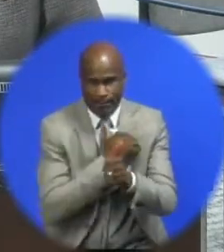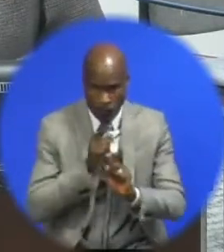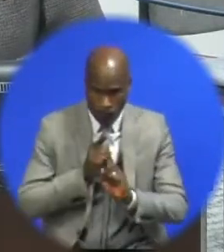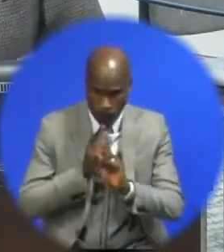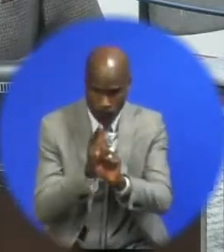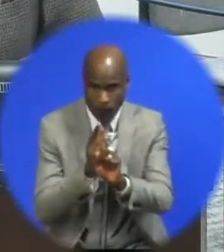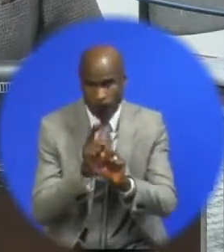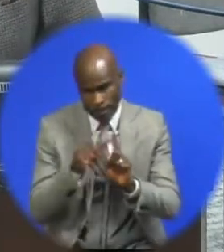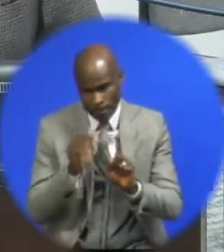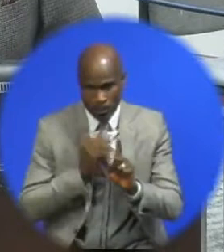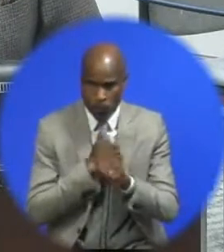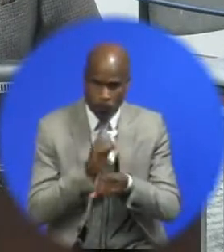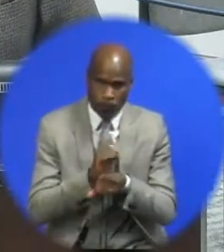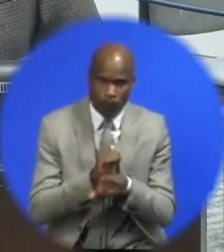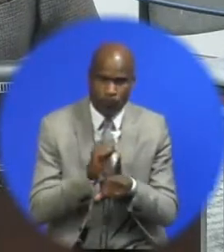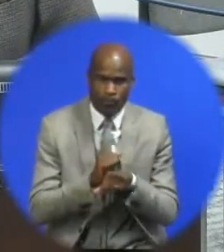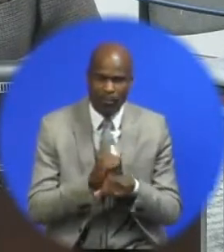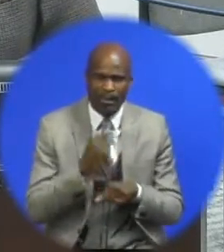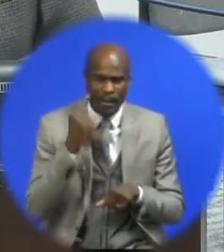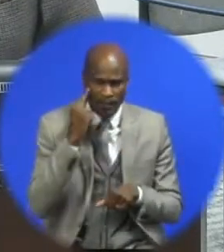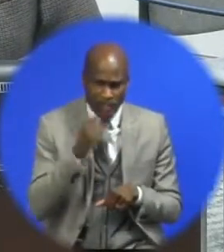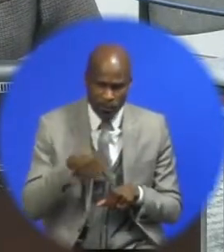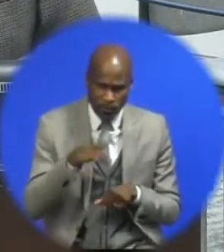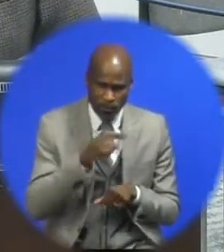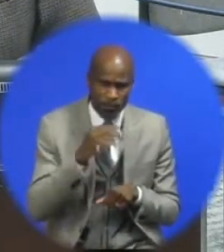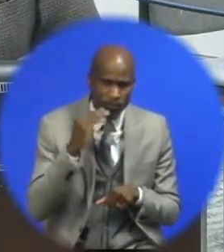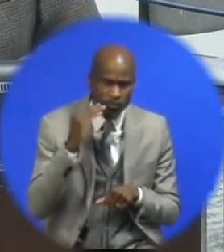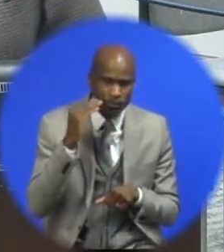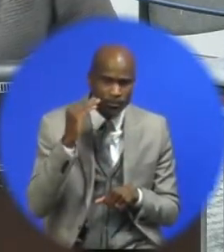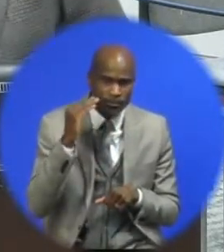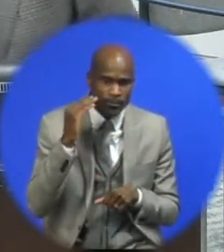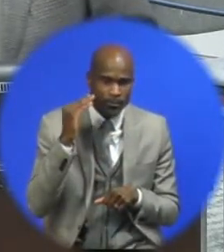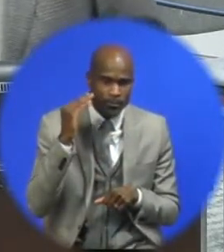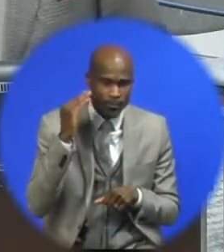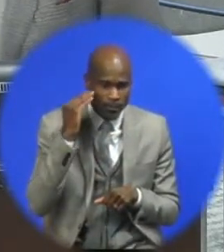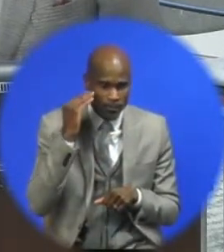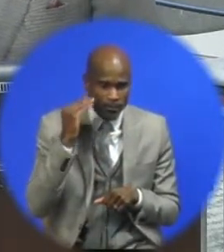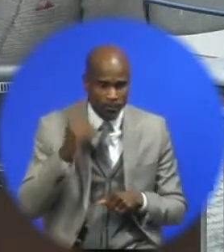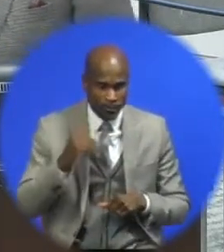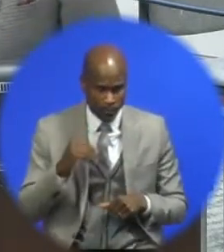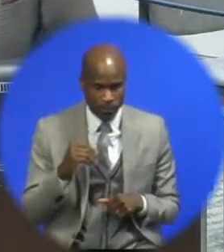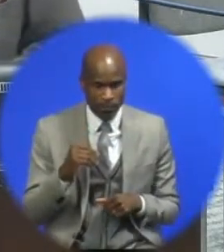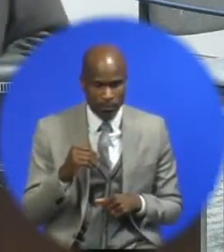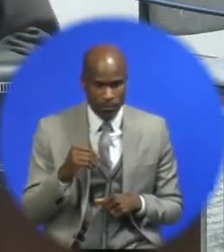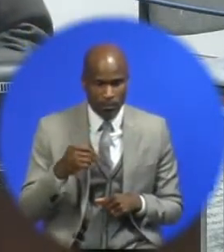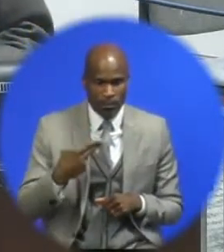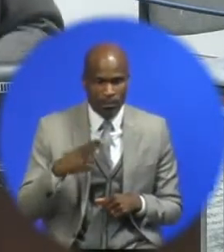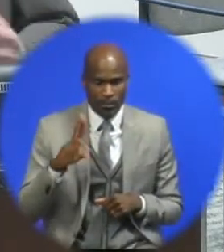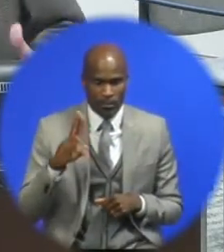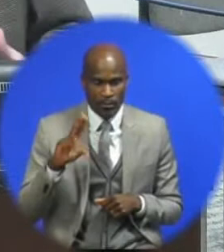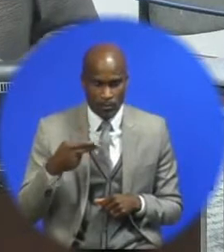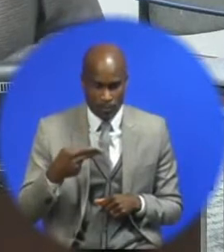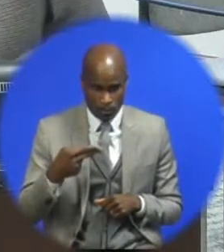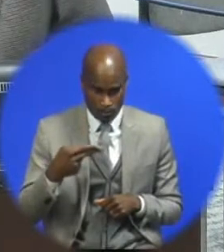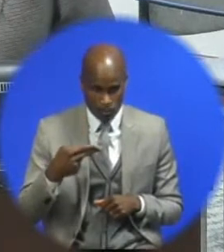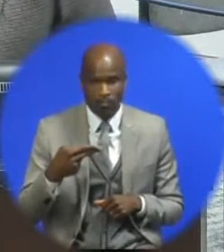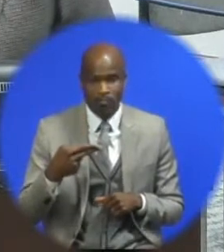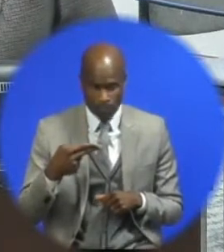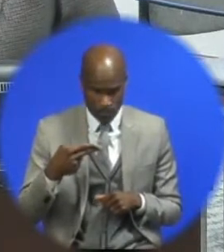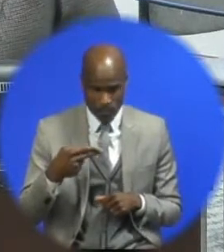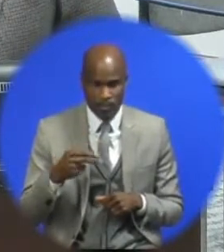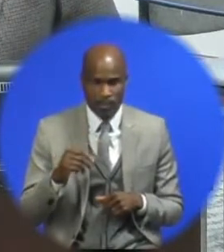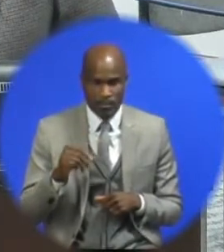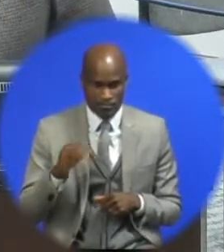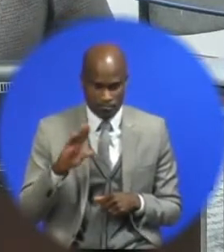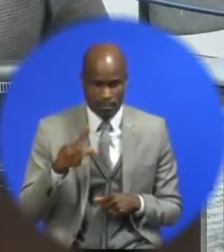know Hugh Blackwell was instrumental in getting the legislature to adopt the Fontaflora